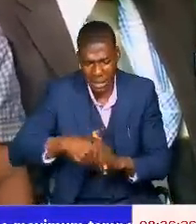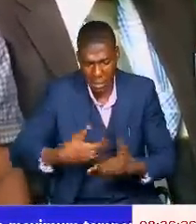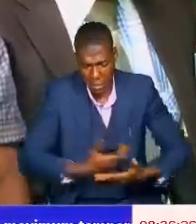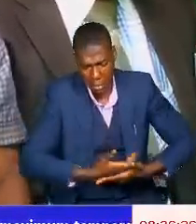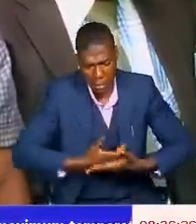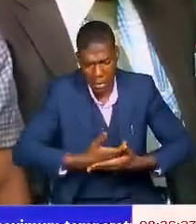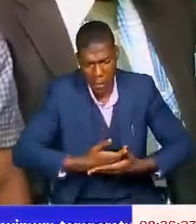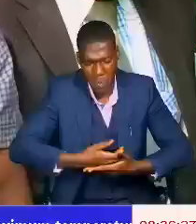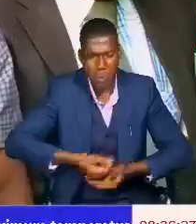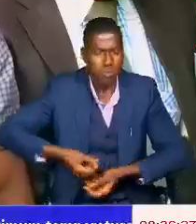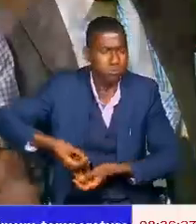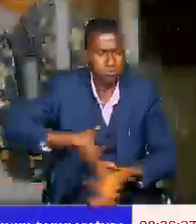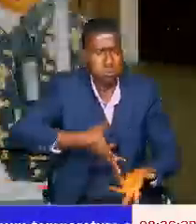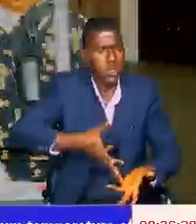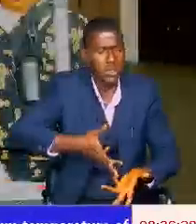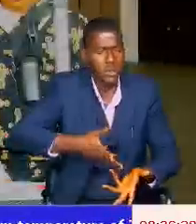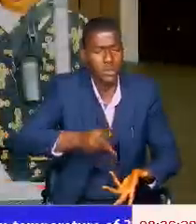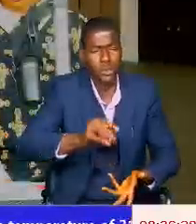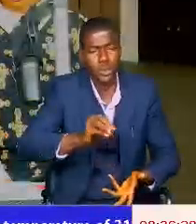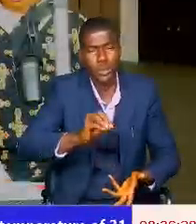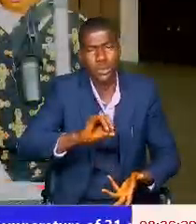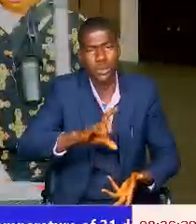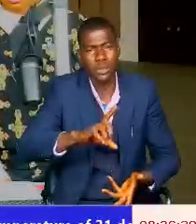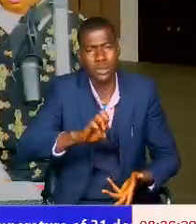for Abuja here.